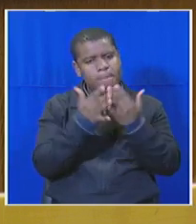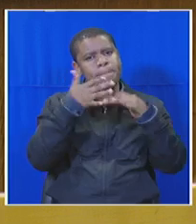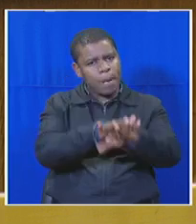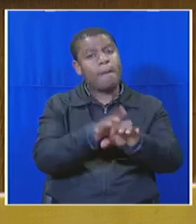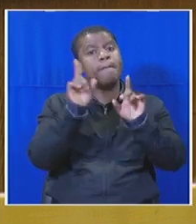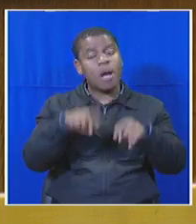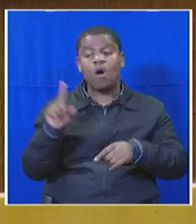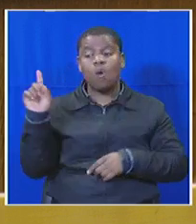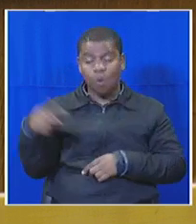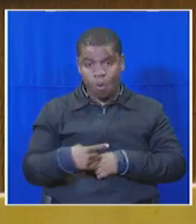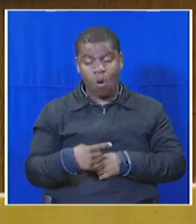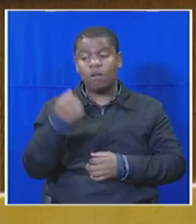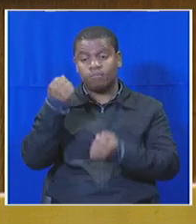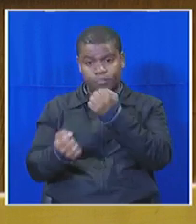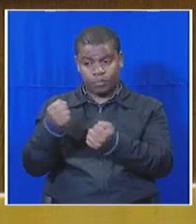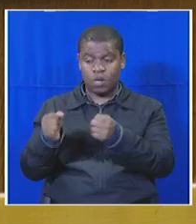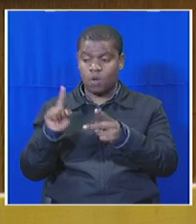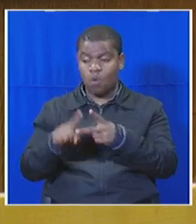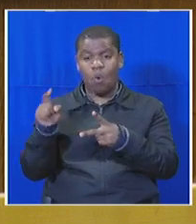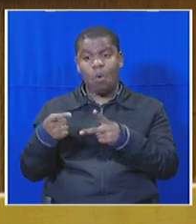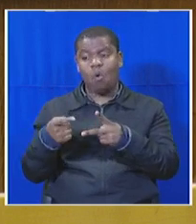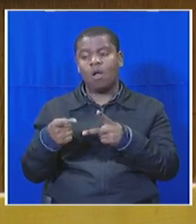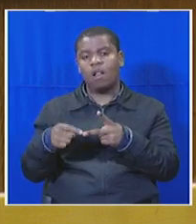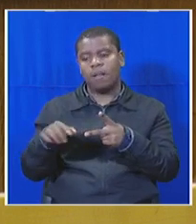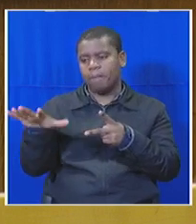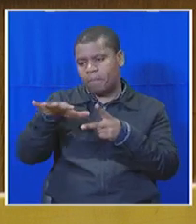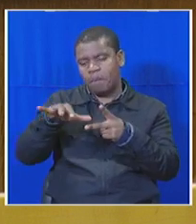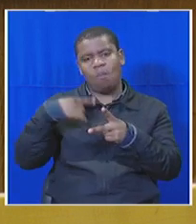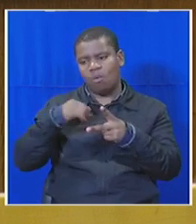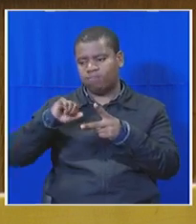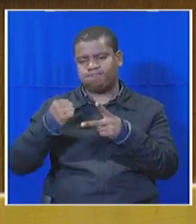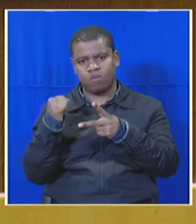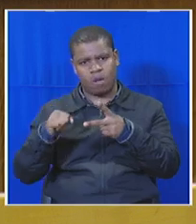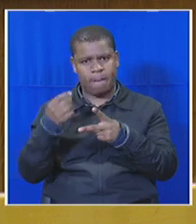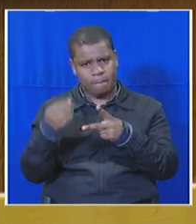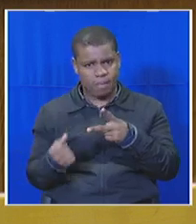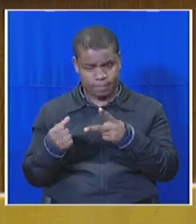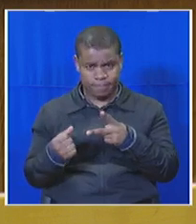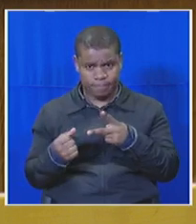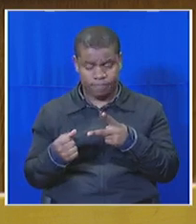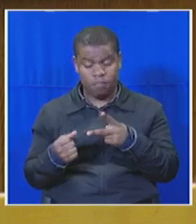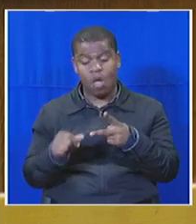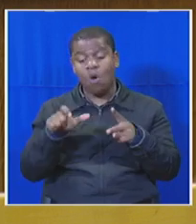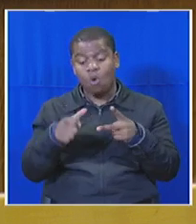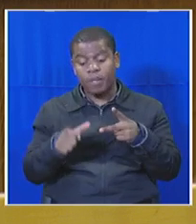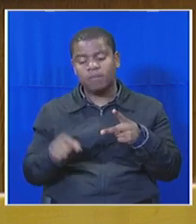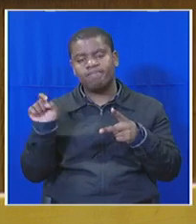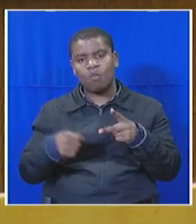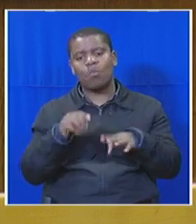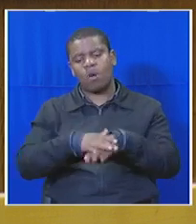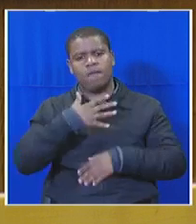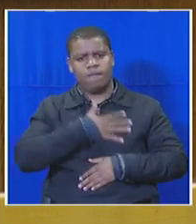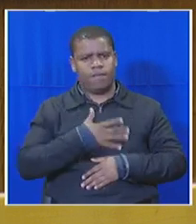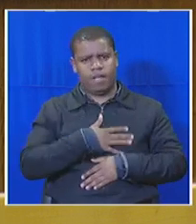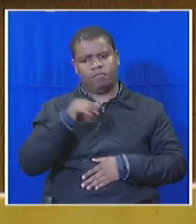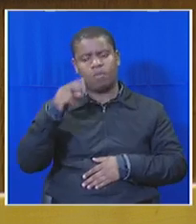all courts and all cash halls. The chairperson of the committee and the committee as a whole has a feeling and a view